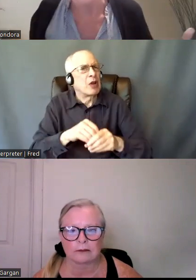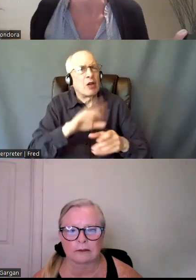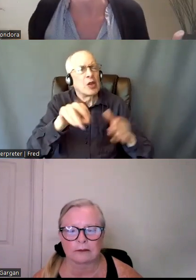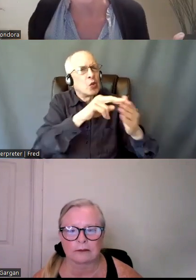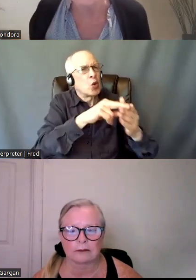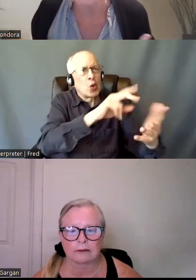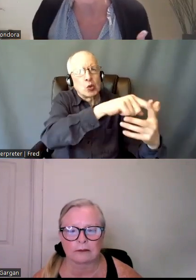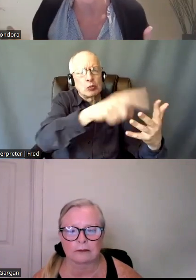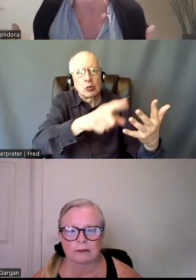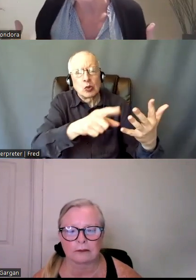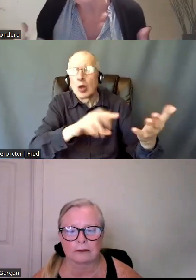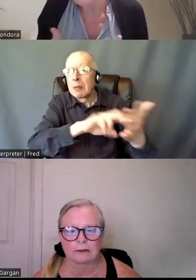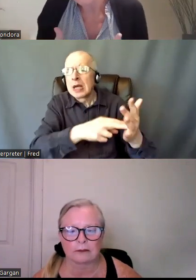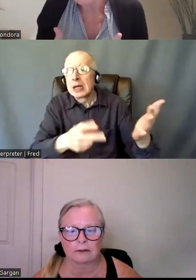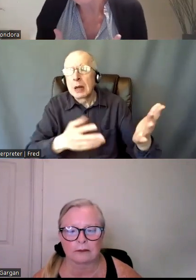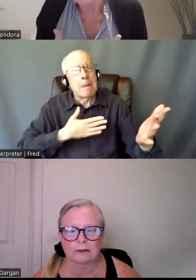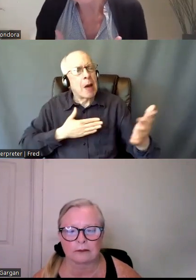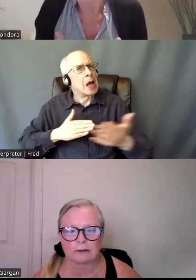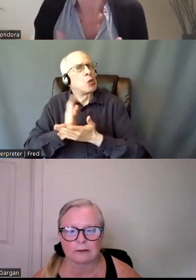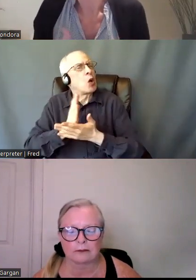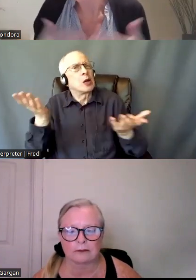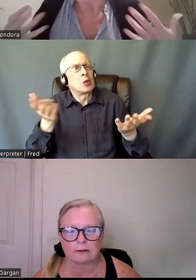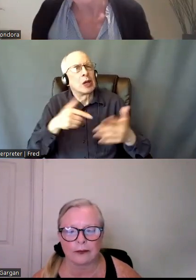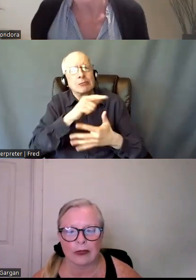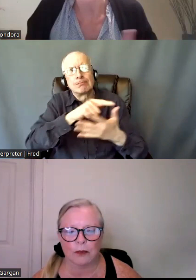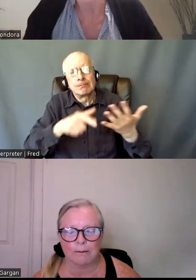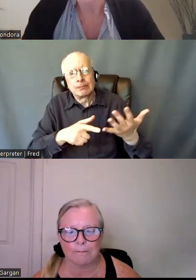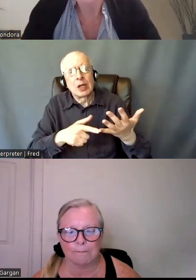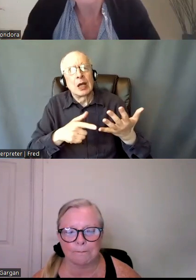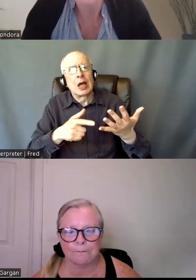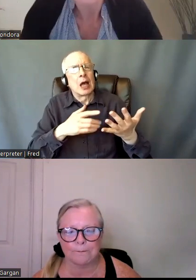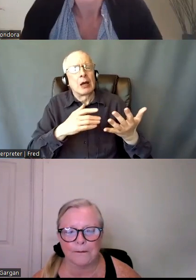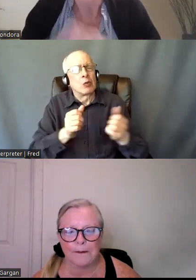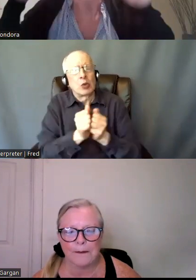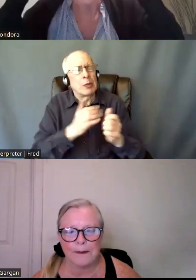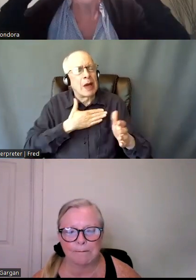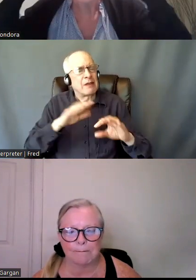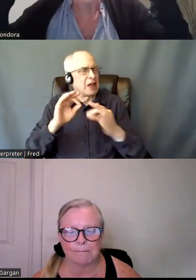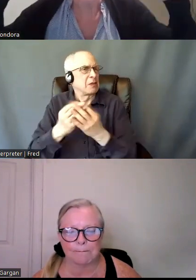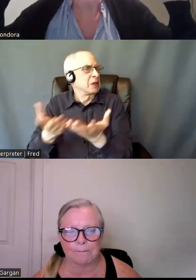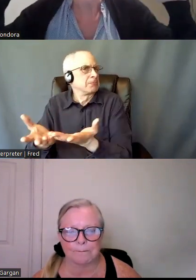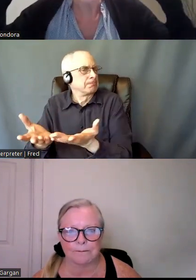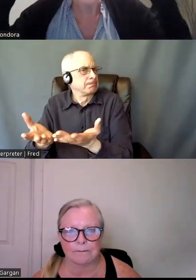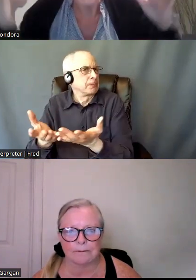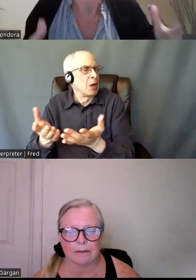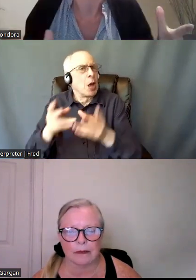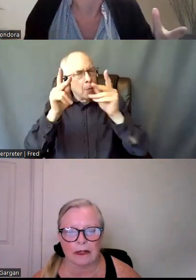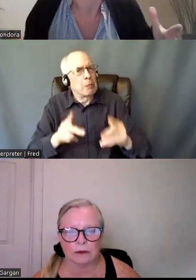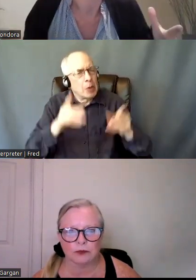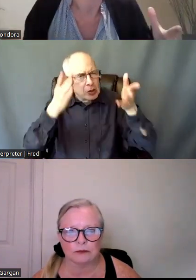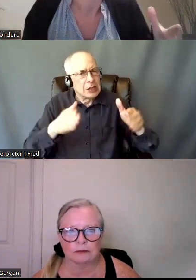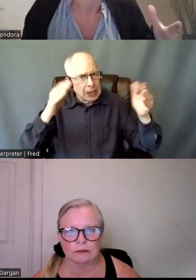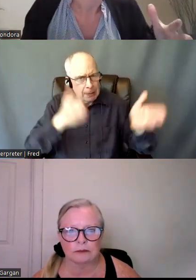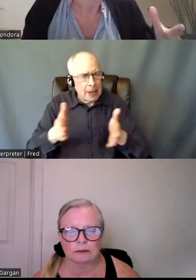and responsibilities entering into this process with my loved ones? So I think when we talk about person-centered planning, we often